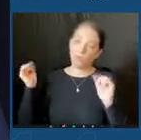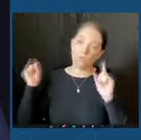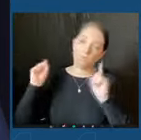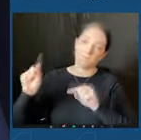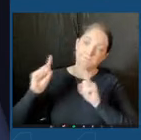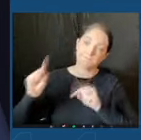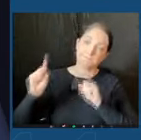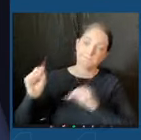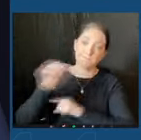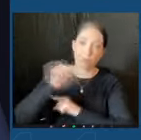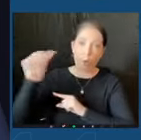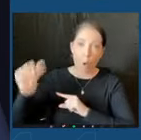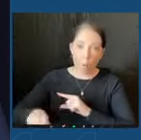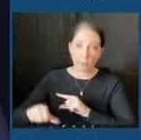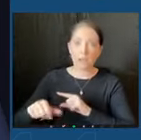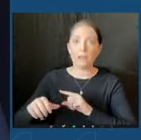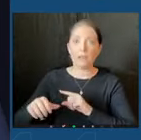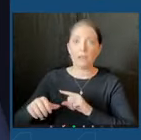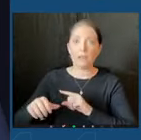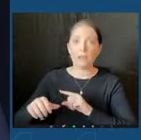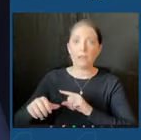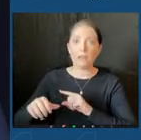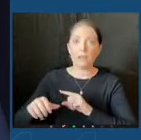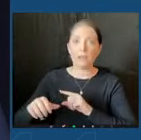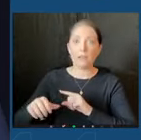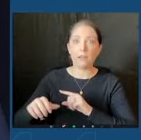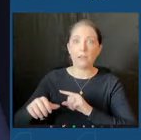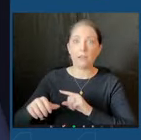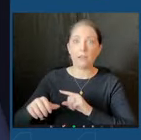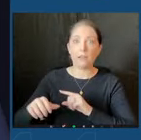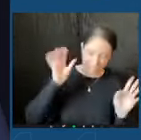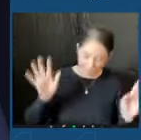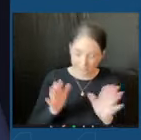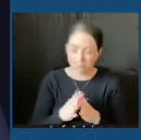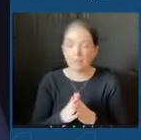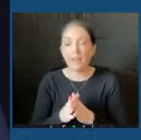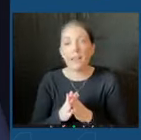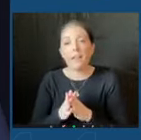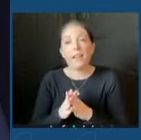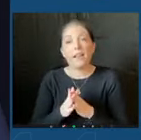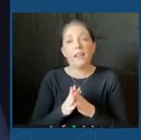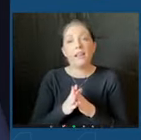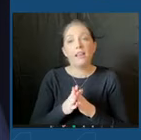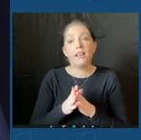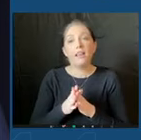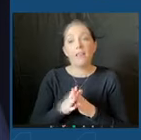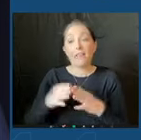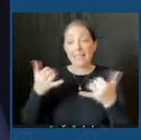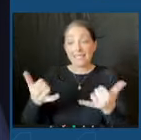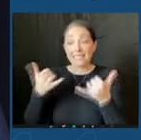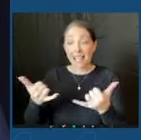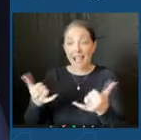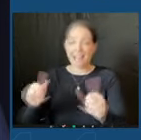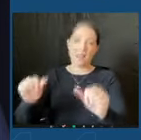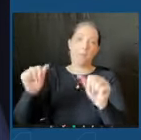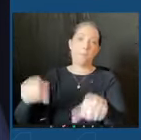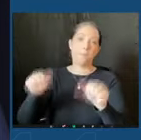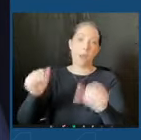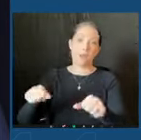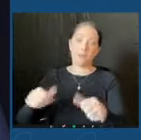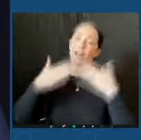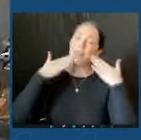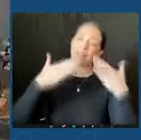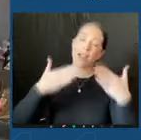to Albany, haven't we all? And you have made today possible. So thank you very much.